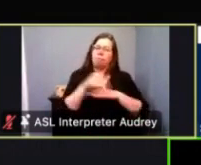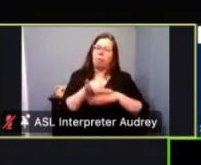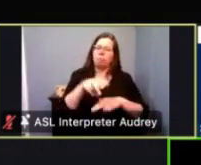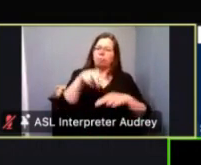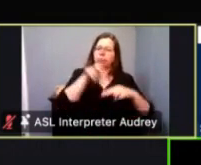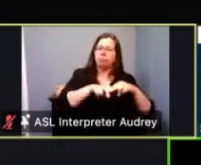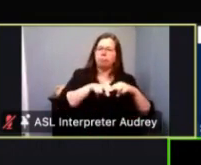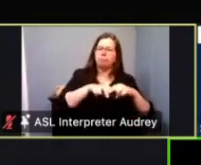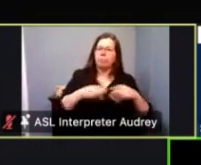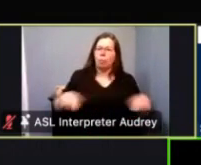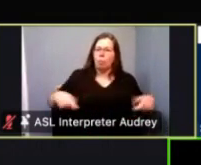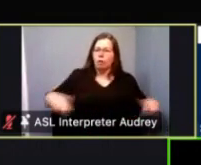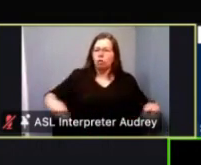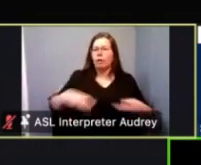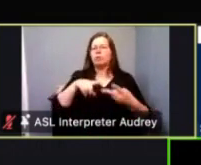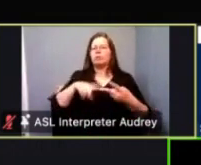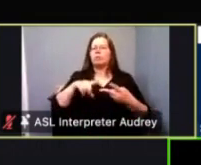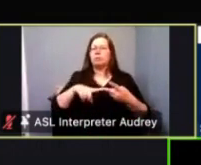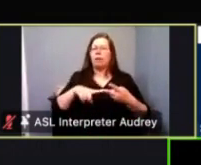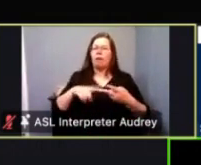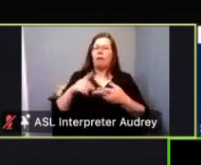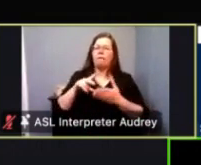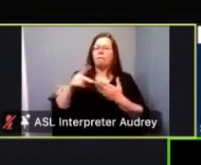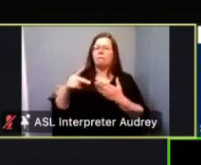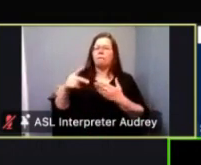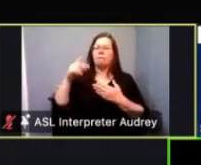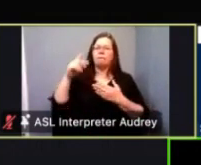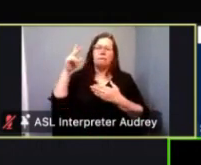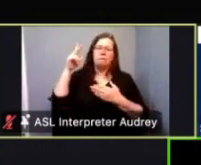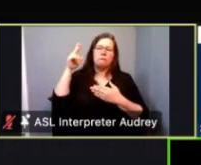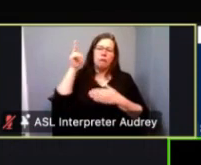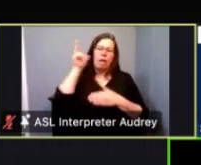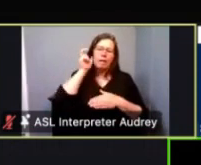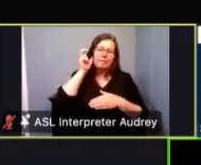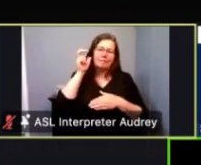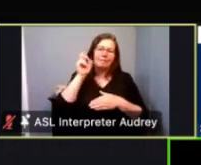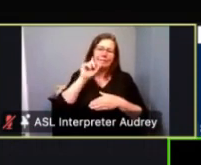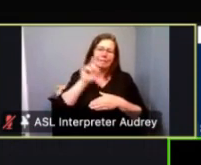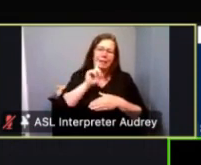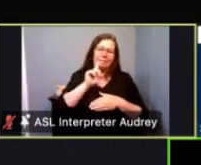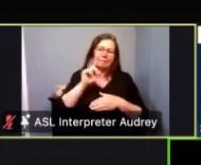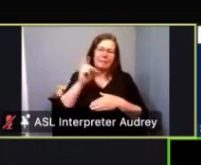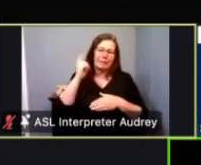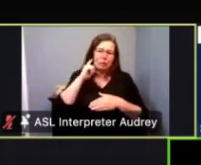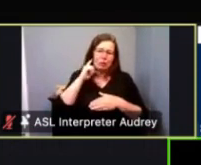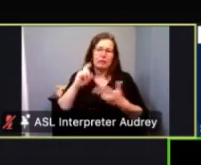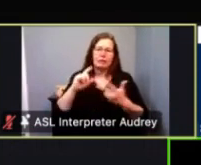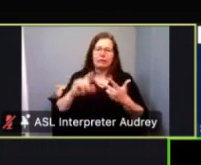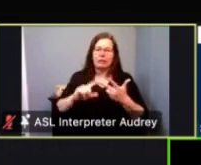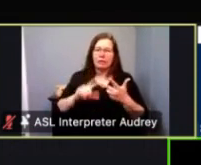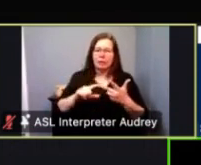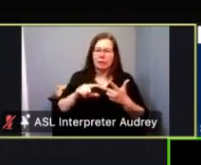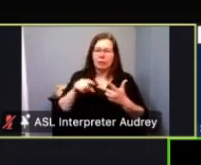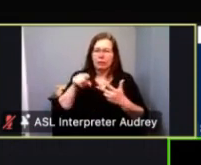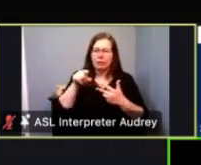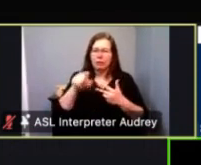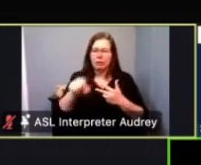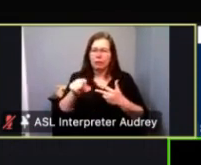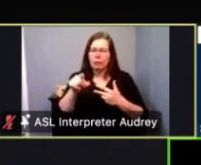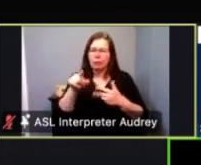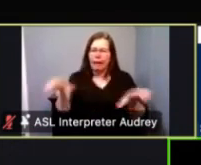acting bipolar, or some other examples of how language can be ableist. And we're going to talk a little bit more about